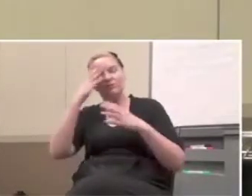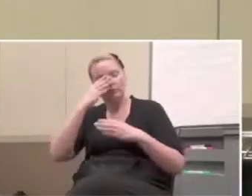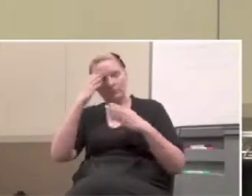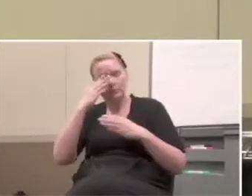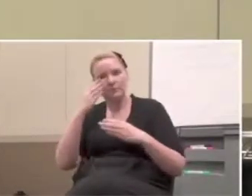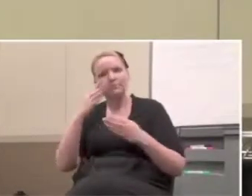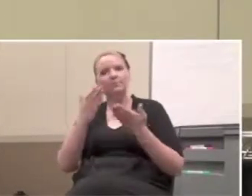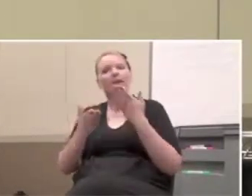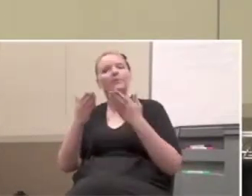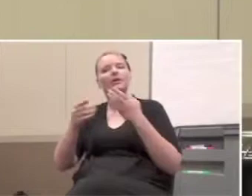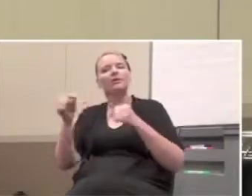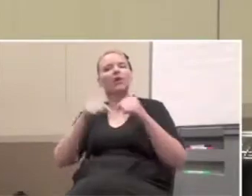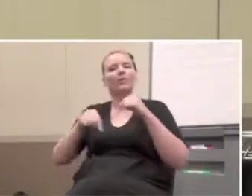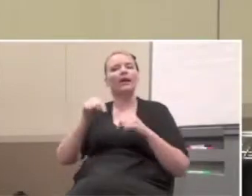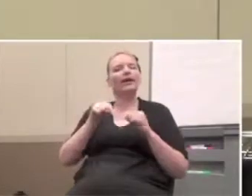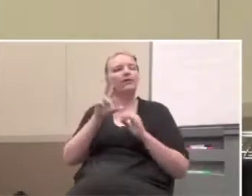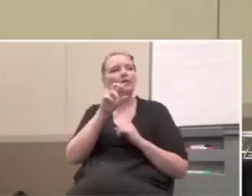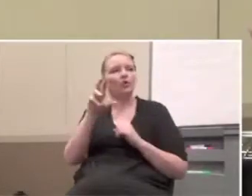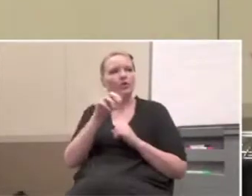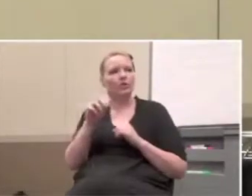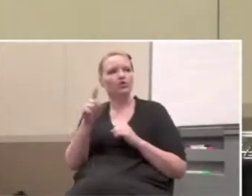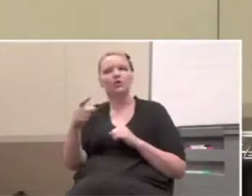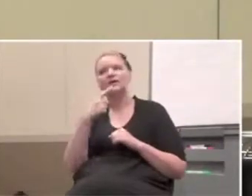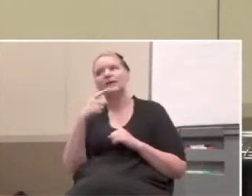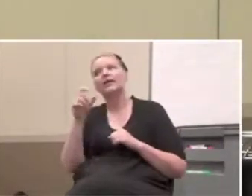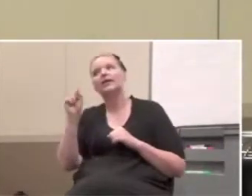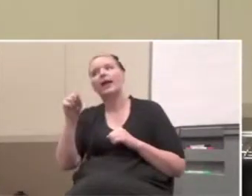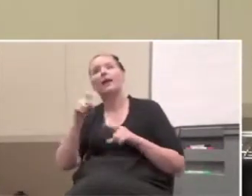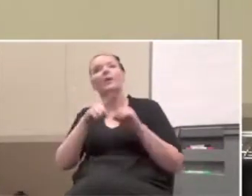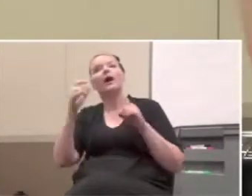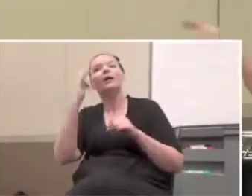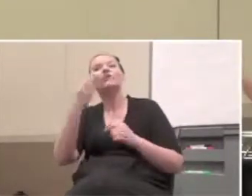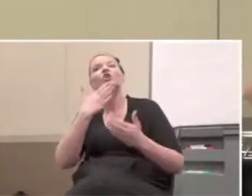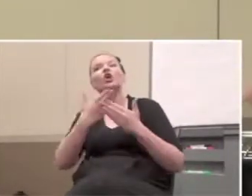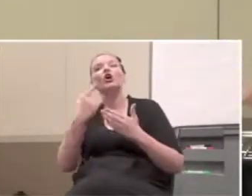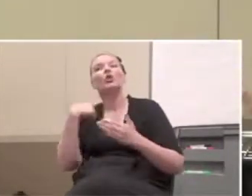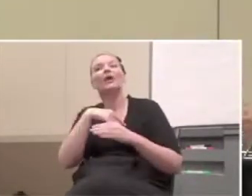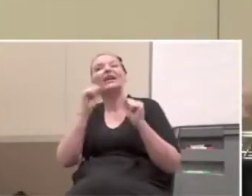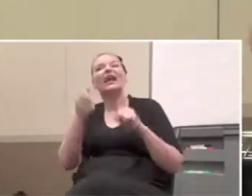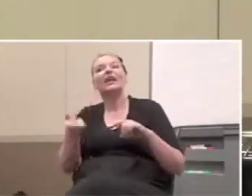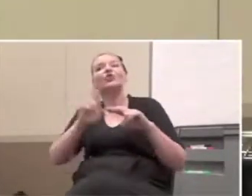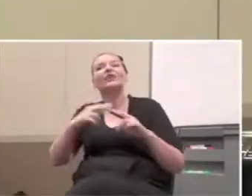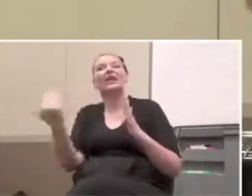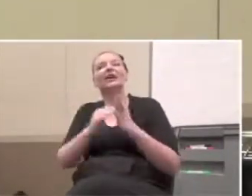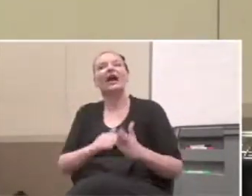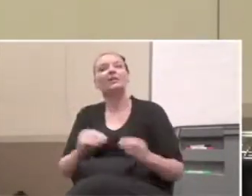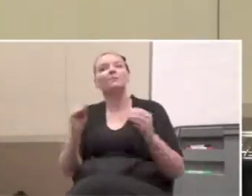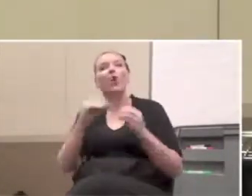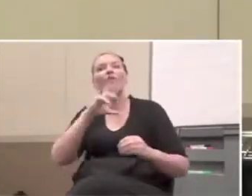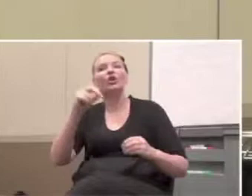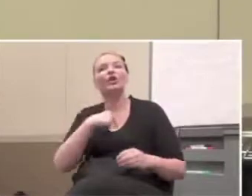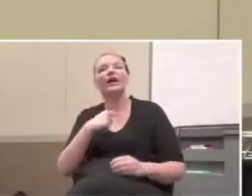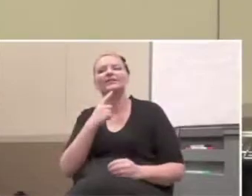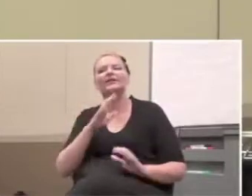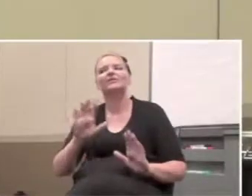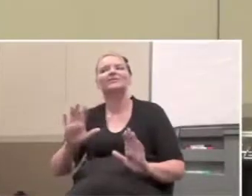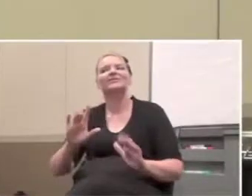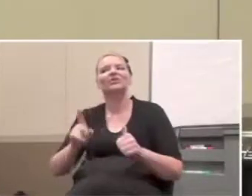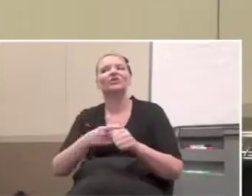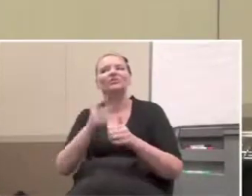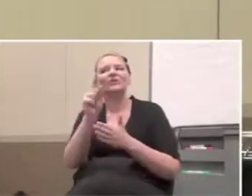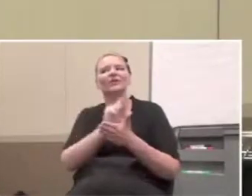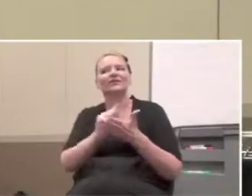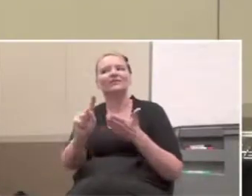8:30? And she said, yes, but if it is good, can we up it again? I said, let's get past